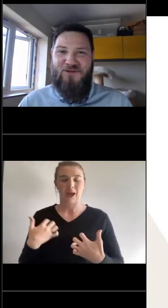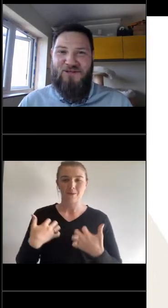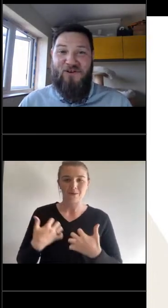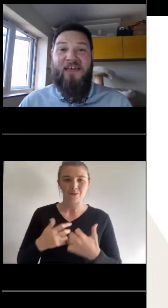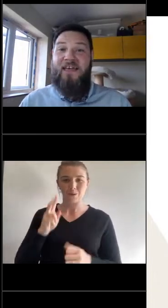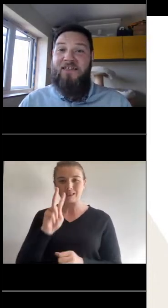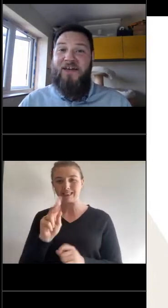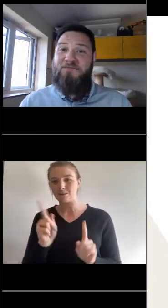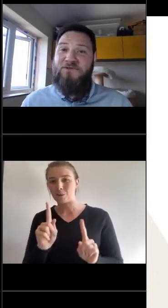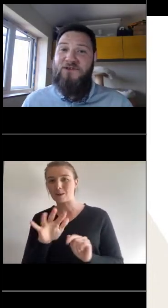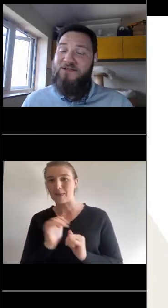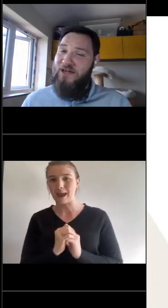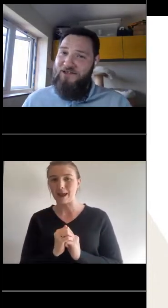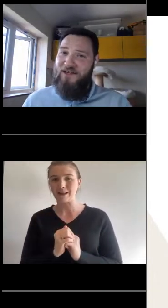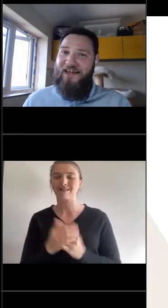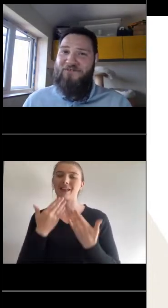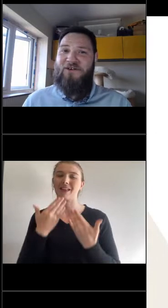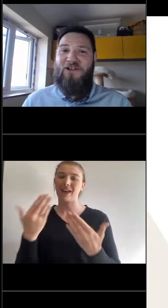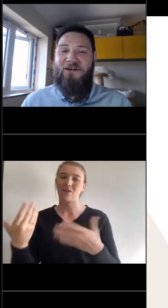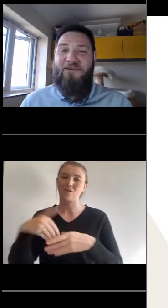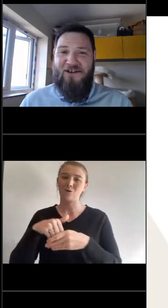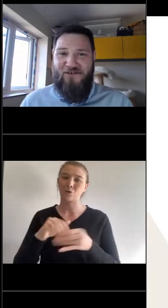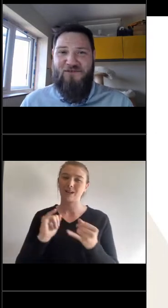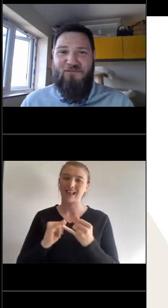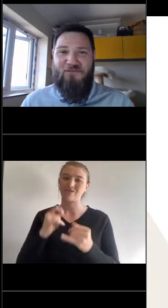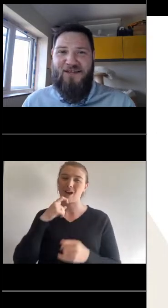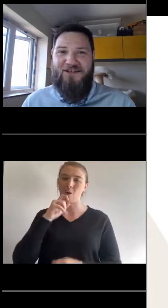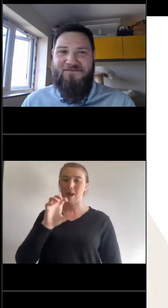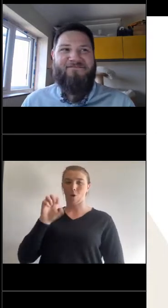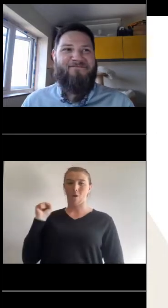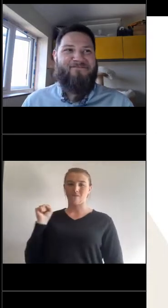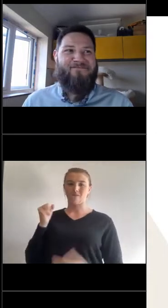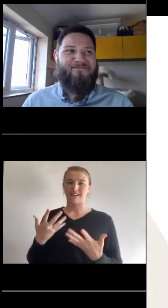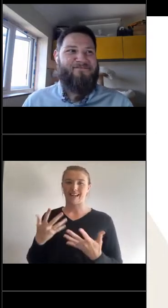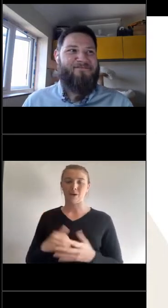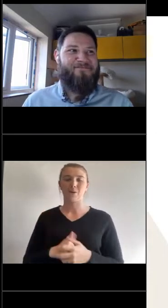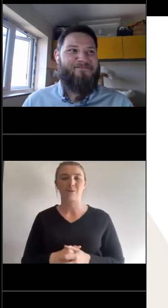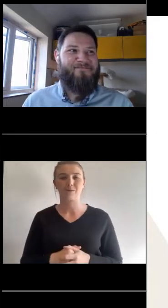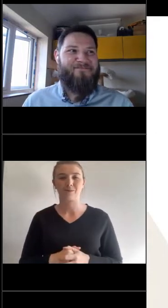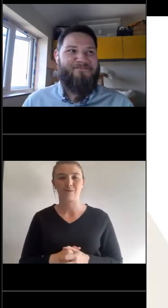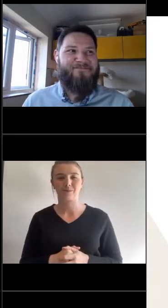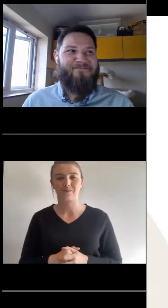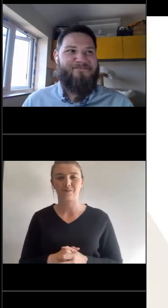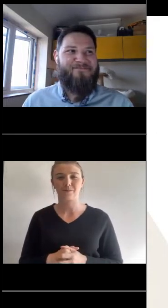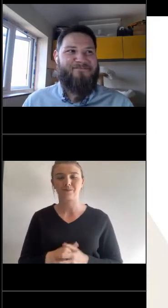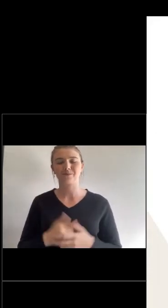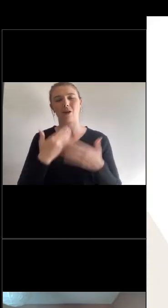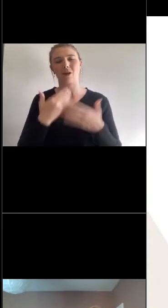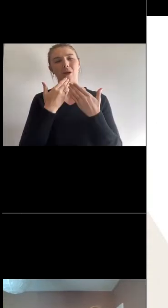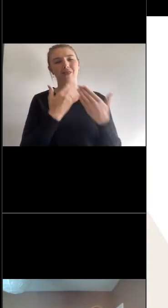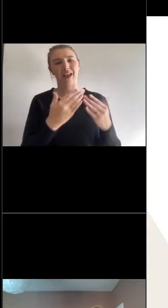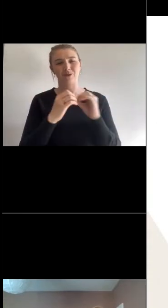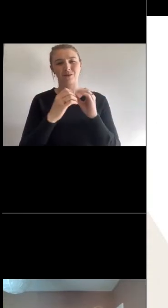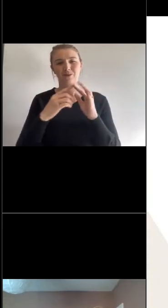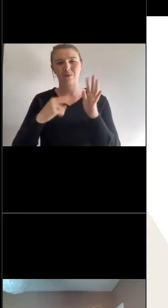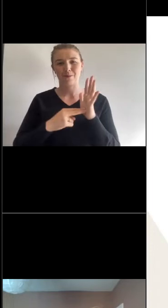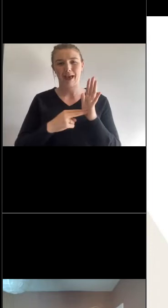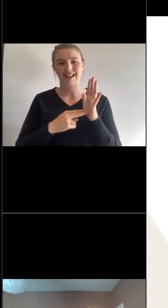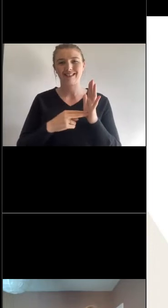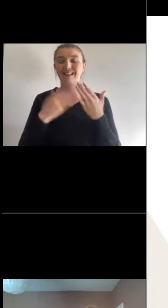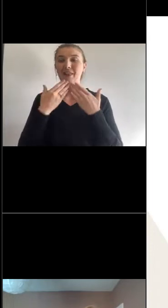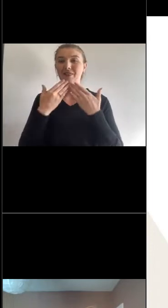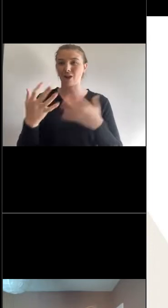what you have for us this week. Thanks for joining us. I'll duck out now and I'll come back after your presentation. Great. Thanks a lot, Ben. And thanks for asking